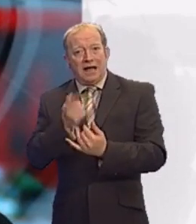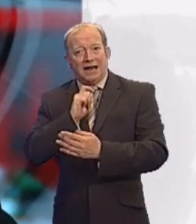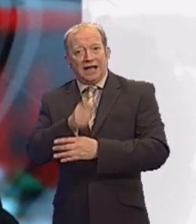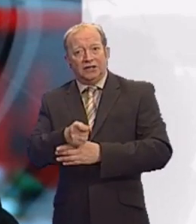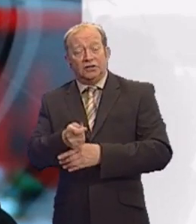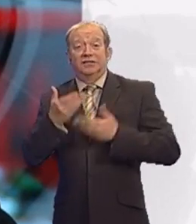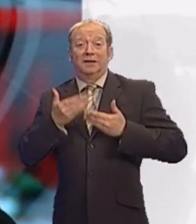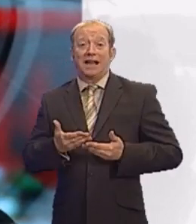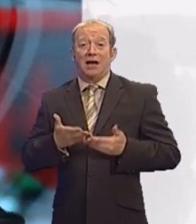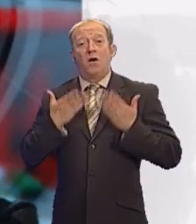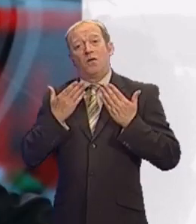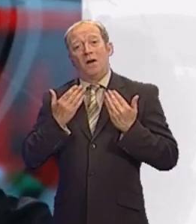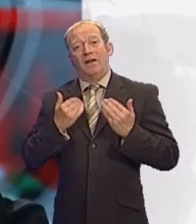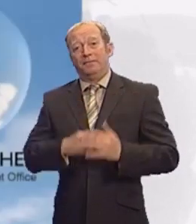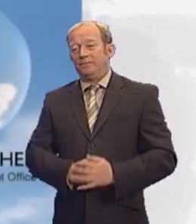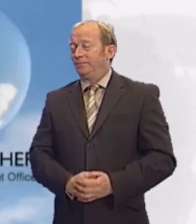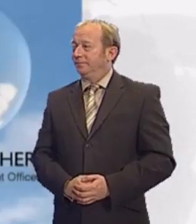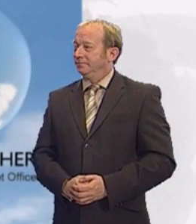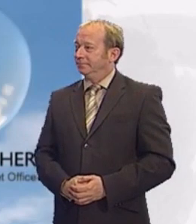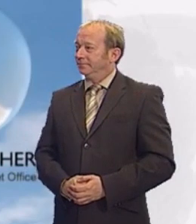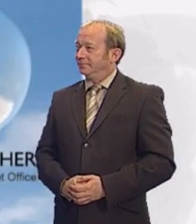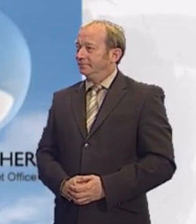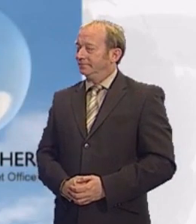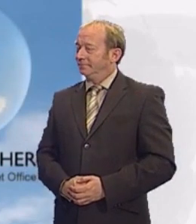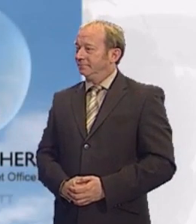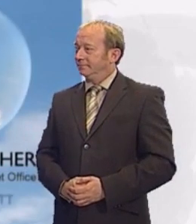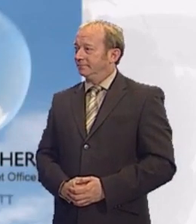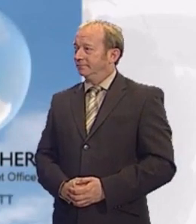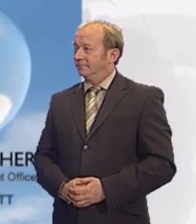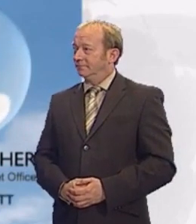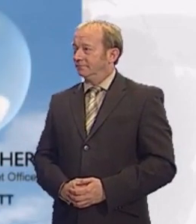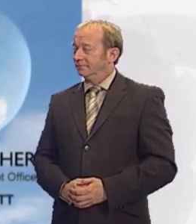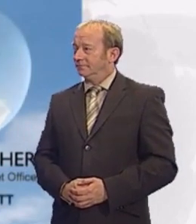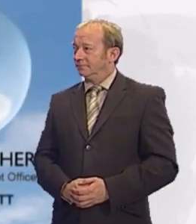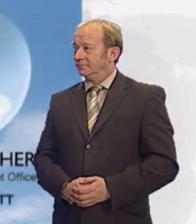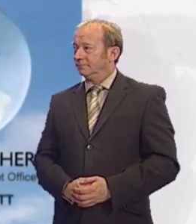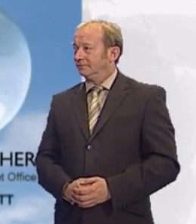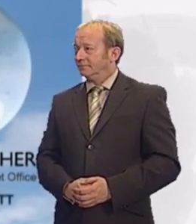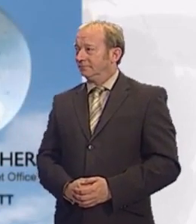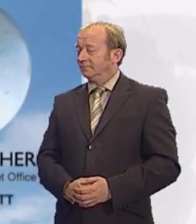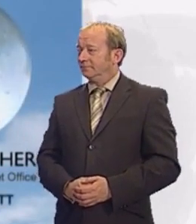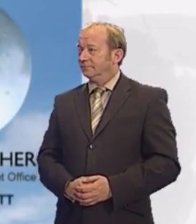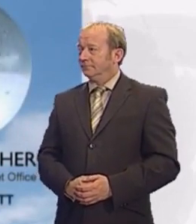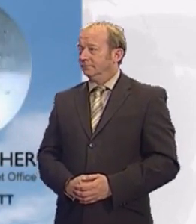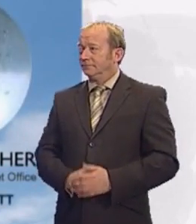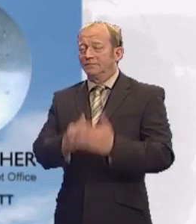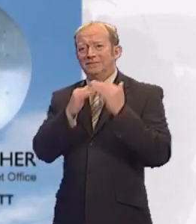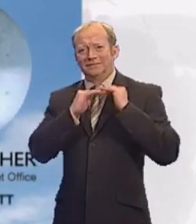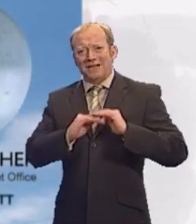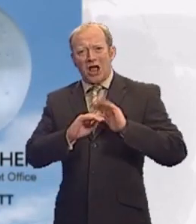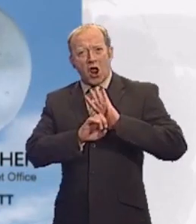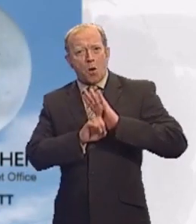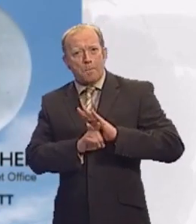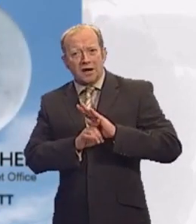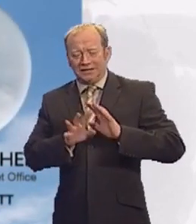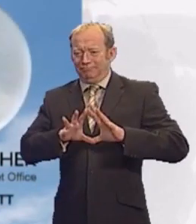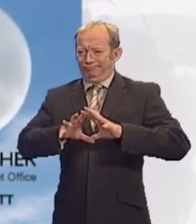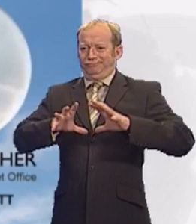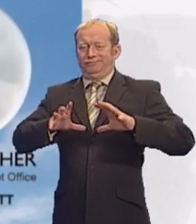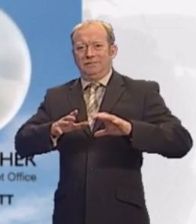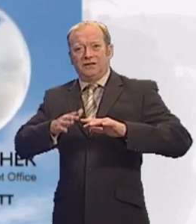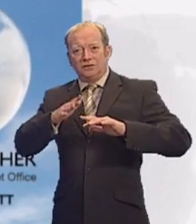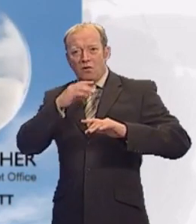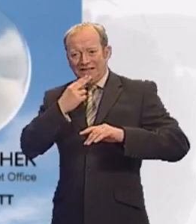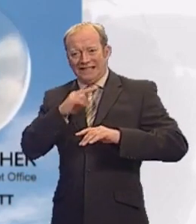the weather. Here's Dan Corbett. Hello, with the broad over low pressure sitting close to the British Isles, the wet weather gear has certainly come in handy. You're going to head out